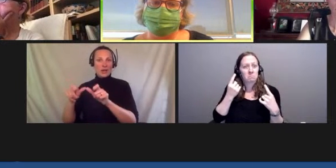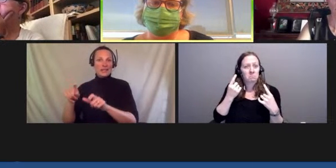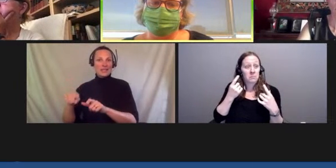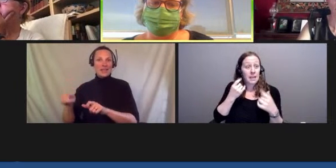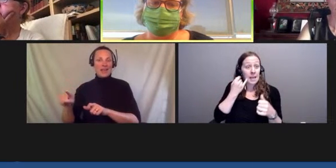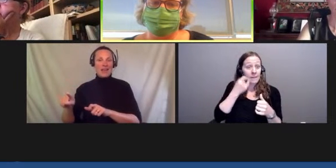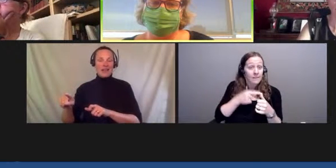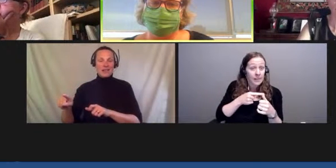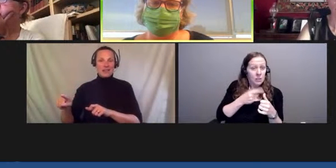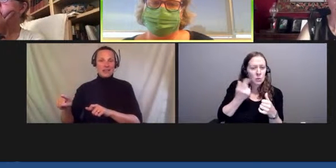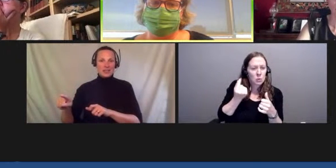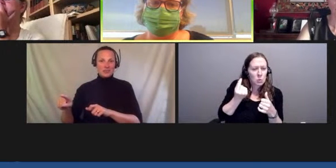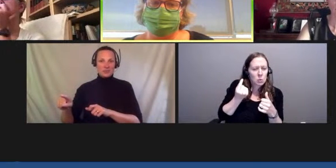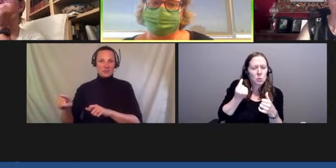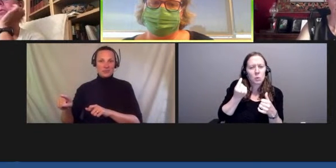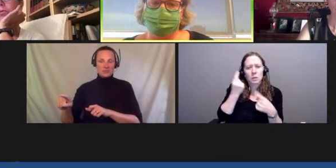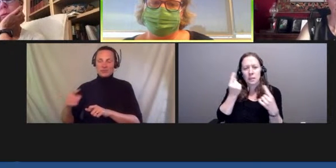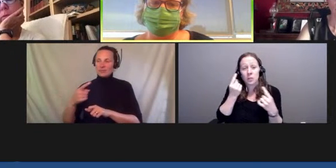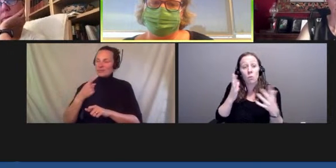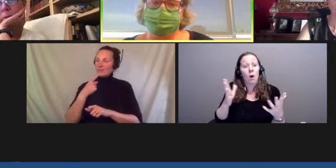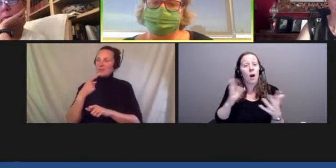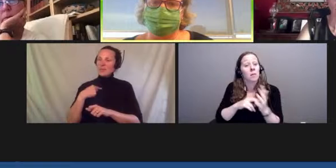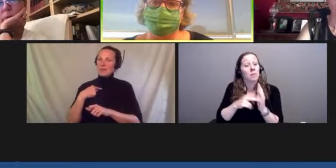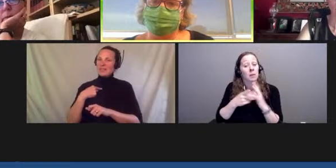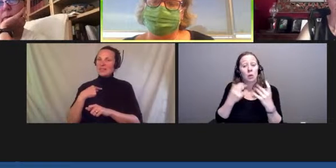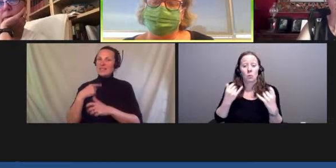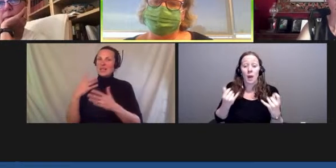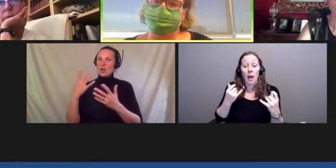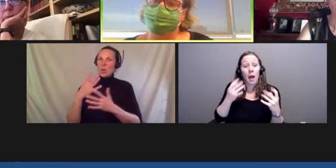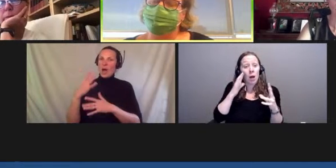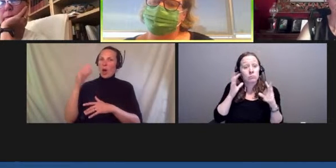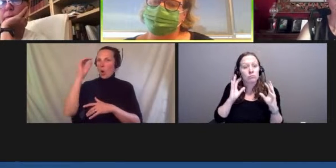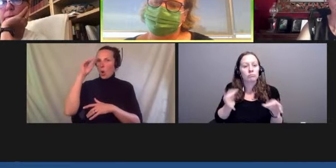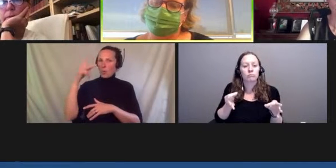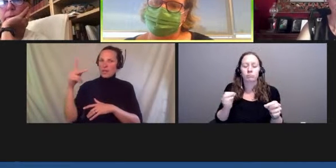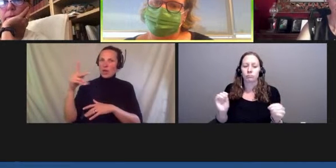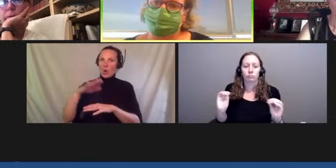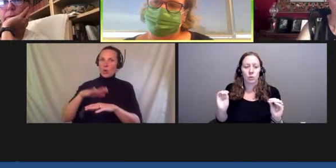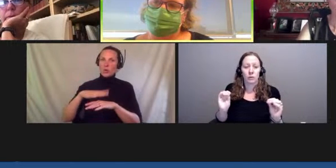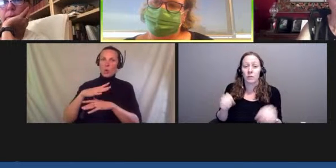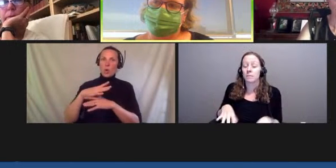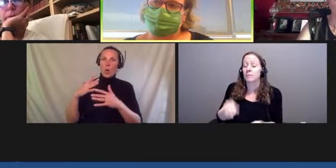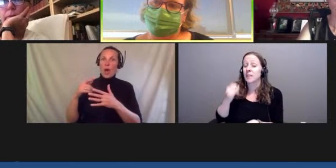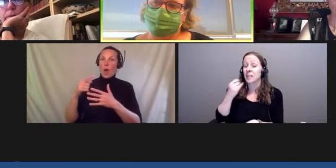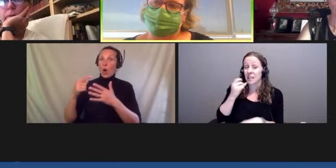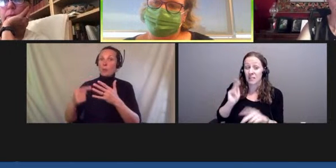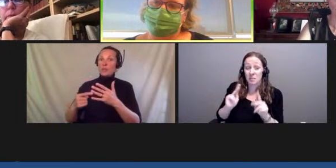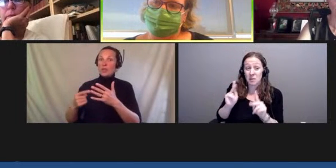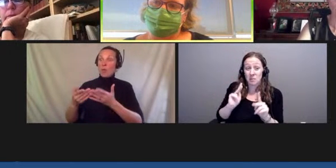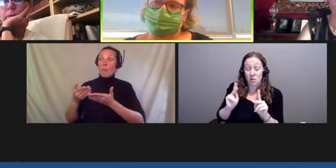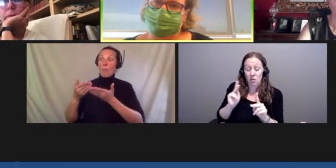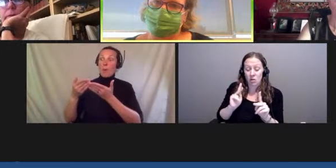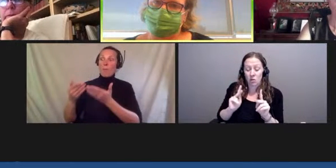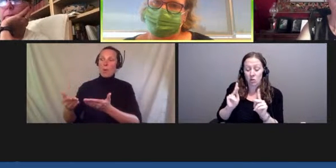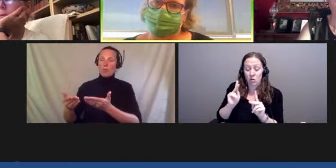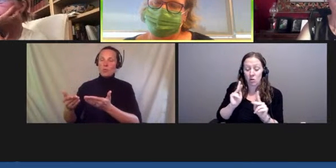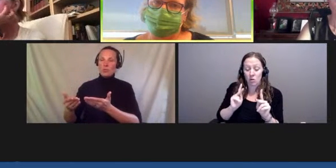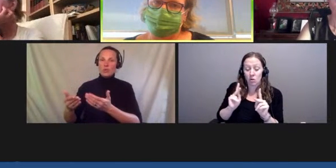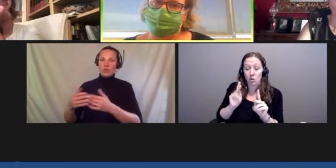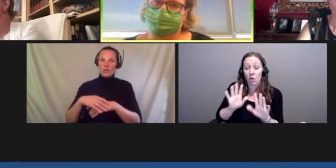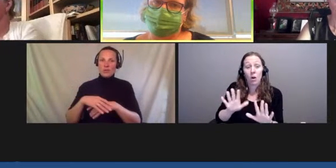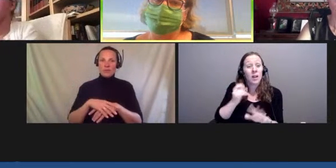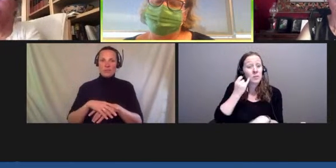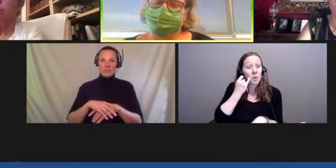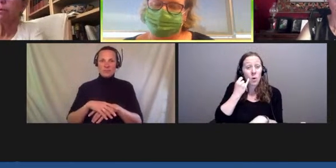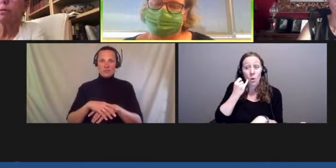options. So nothing is set in stone at this point. But if people don't start, if we don't educate